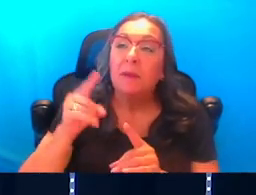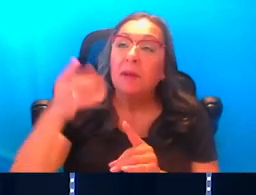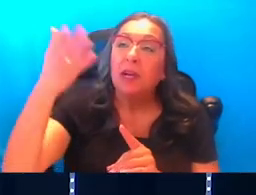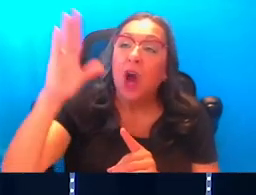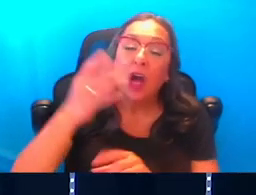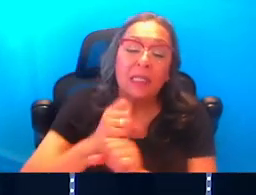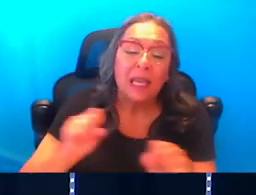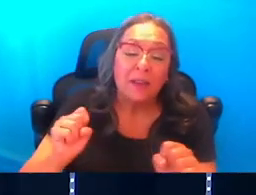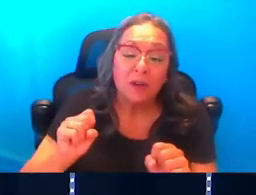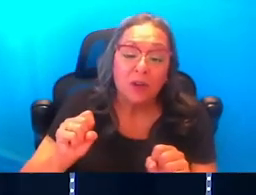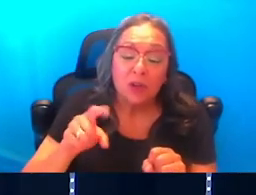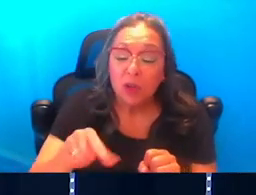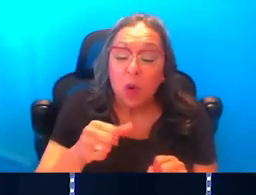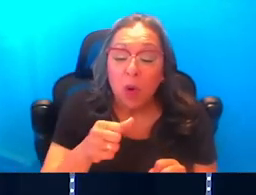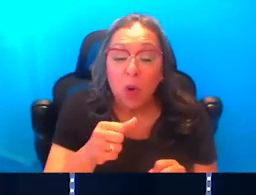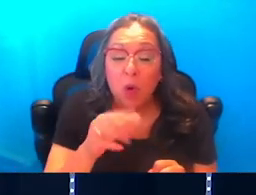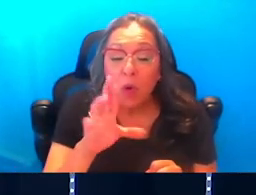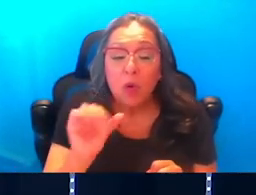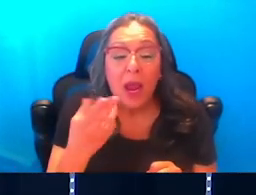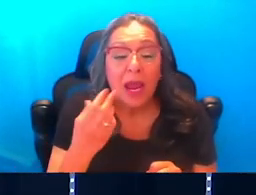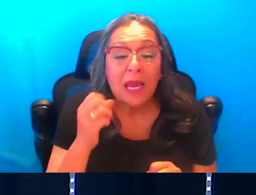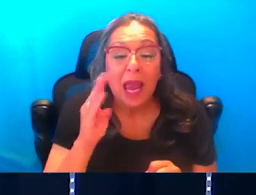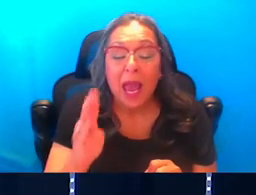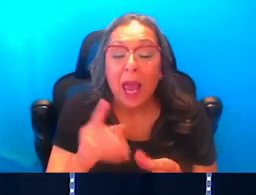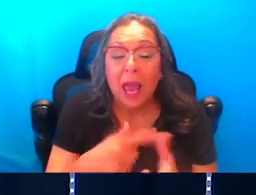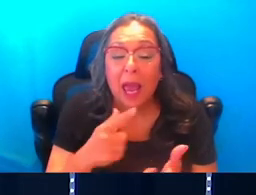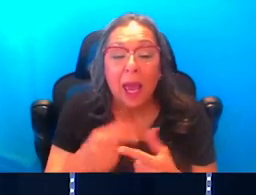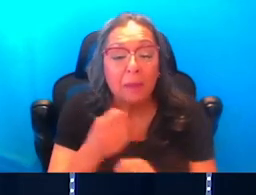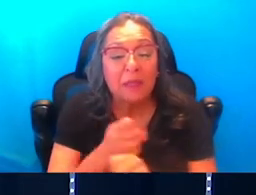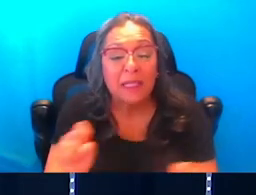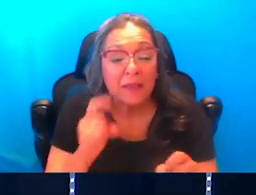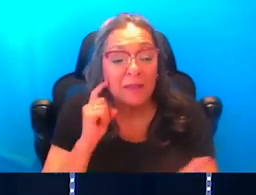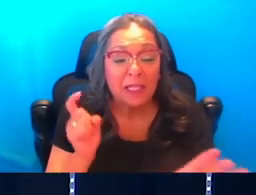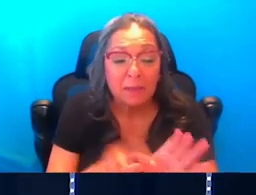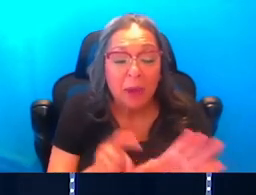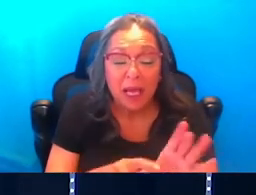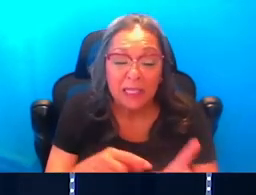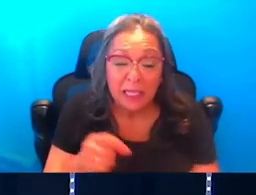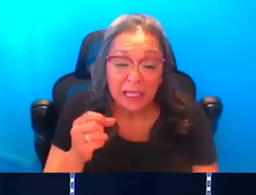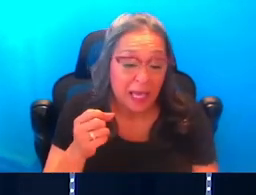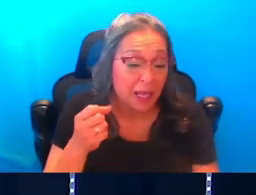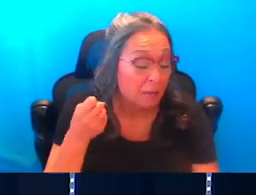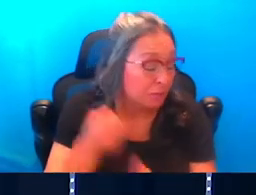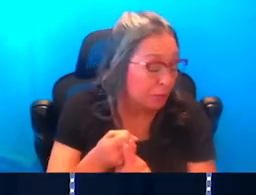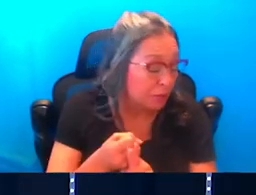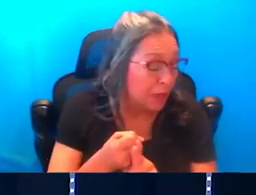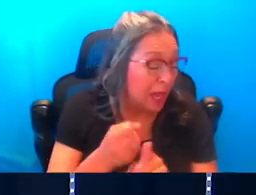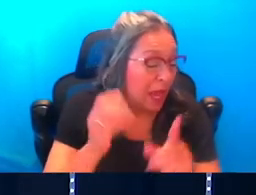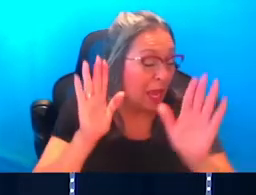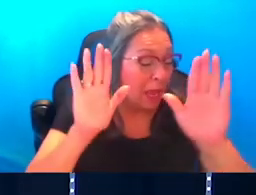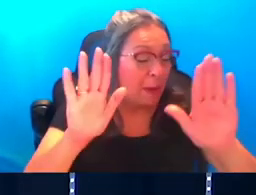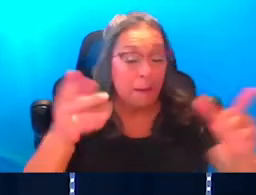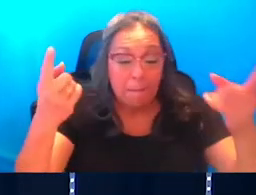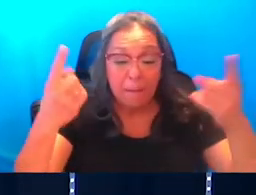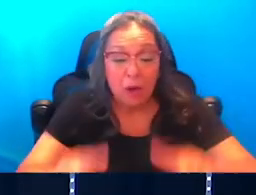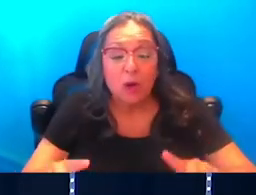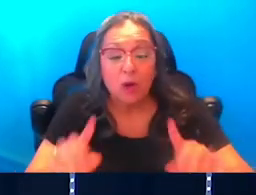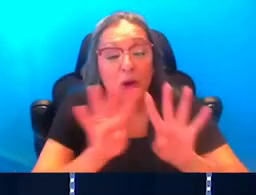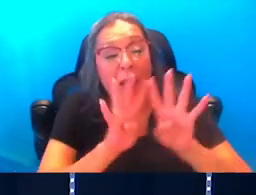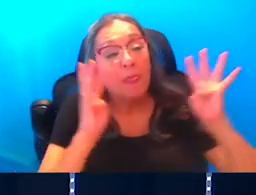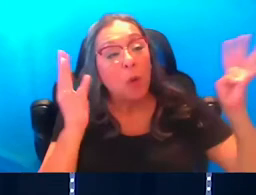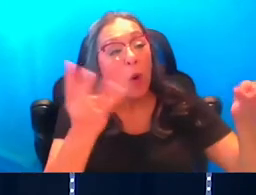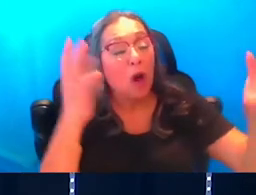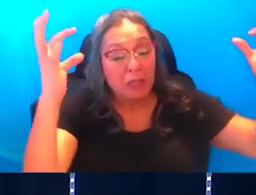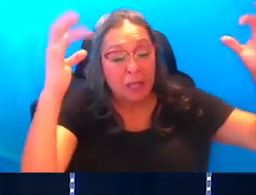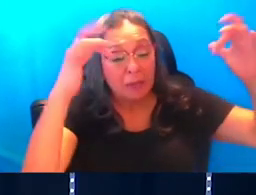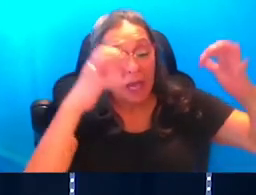spies. And then the miracle happens, right? And the walls come tumbling down, right? And then Jericho's defeated. And she's saved. And the